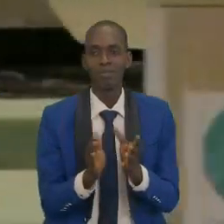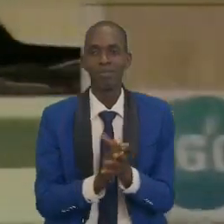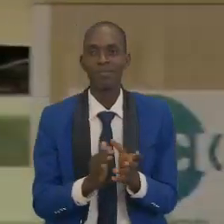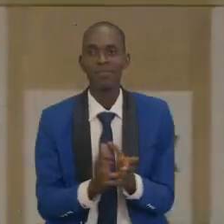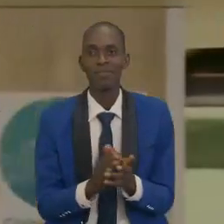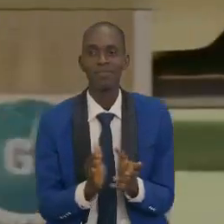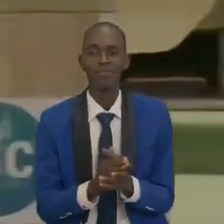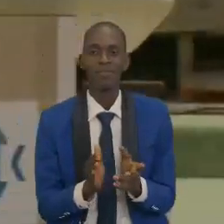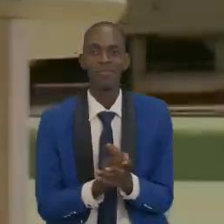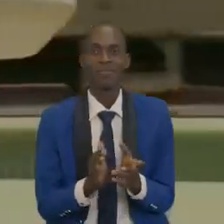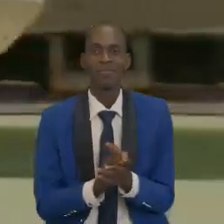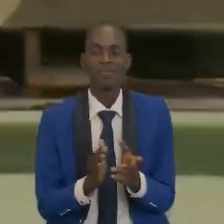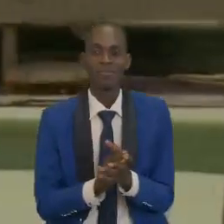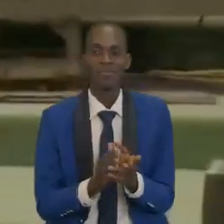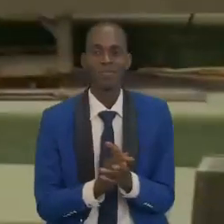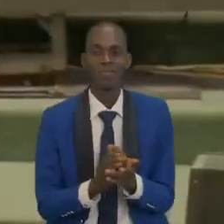suggestions